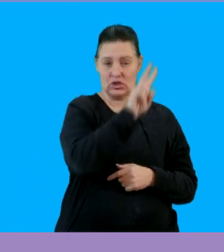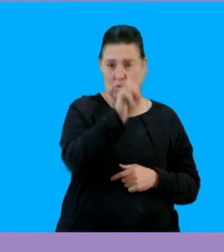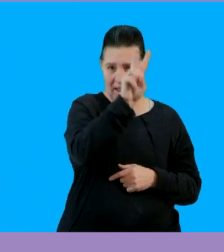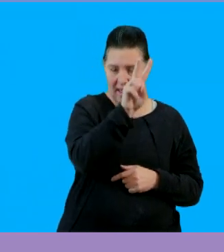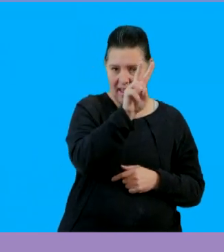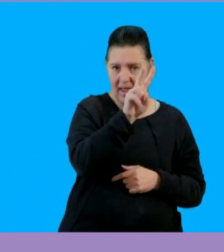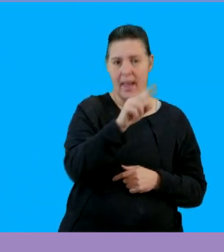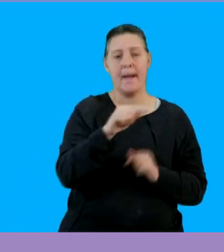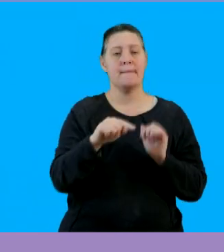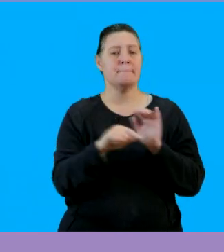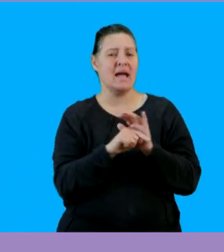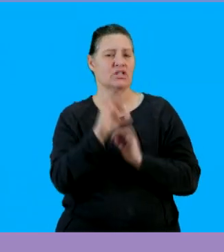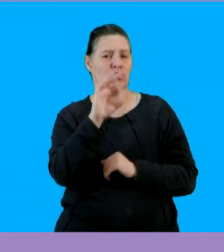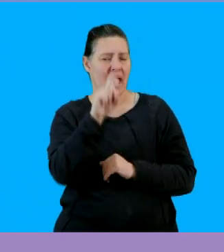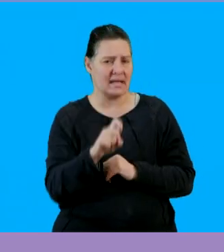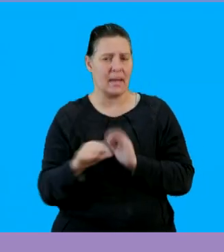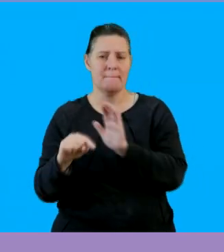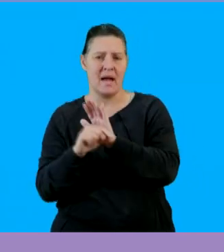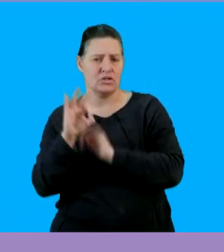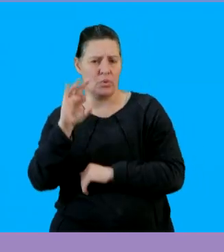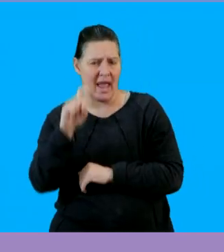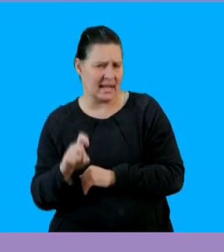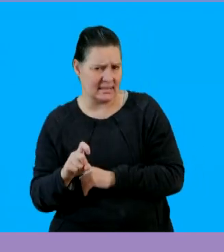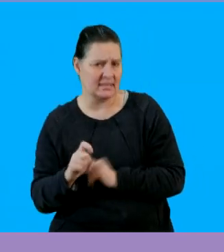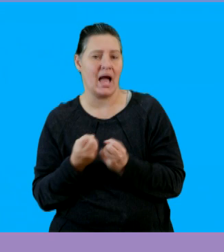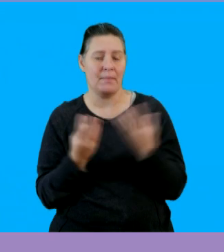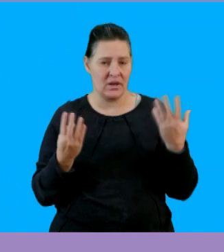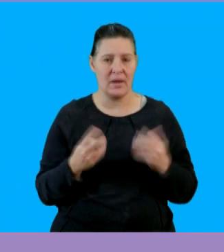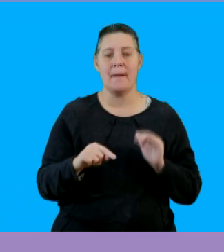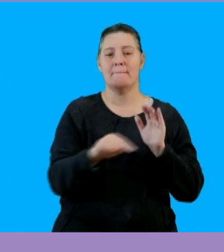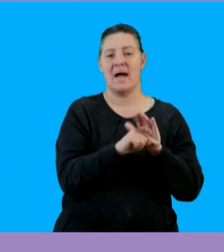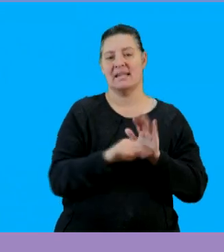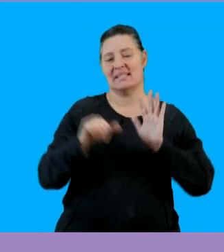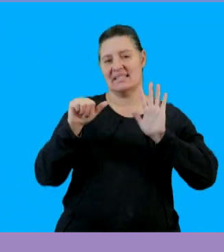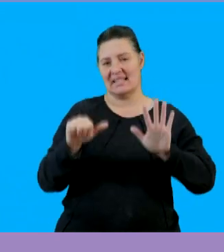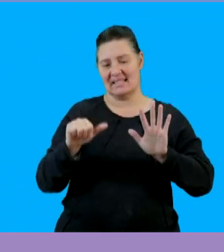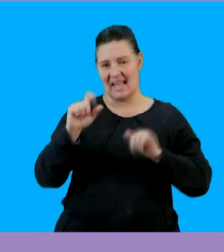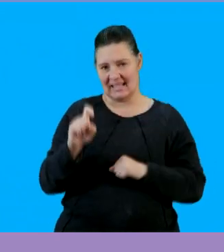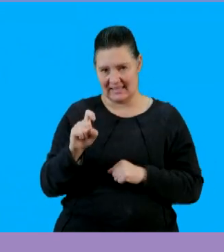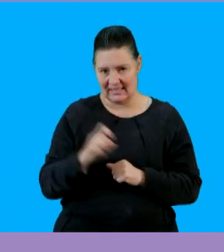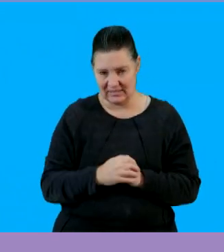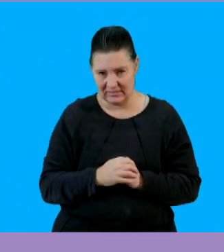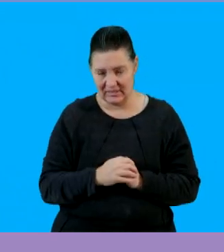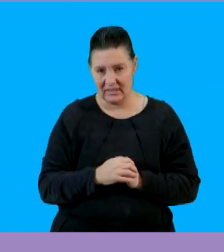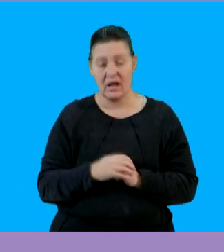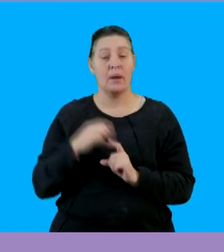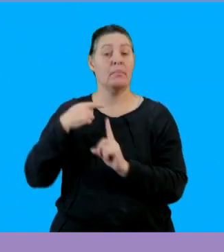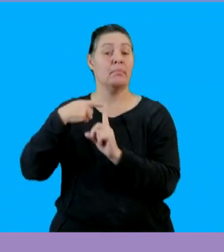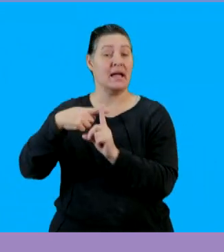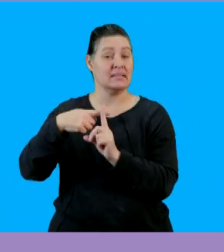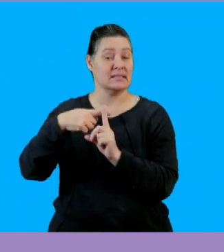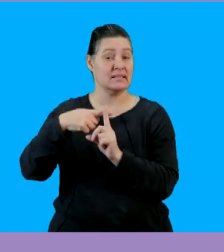x squared. Then what is minus 3x minus 3x? That is a minus